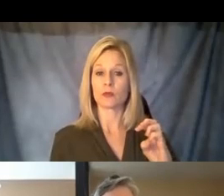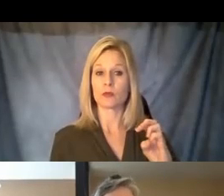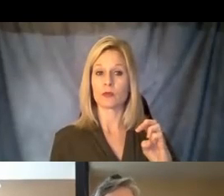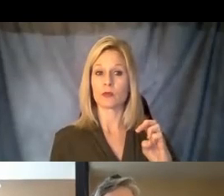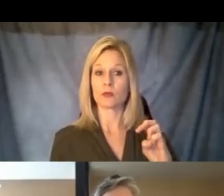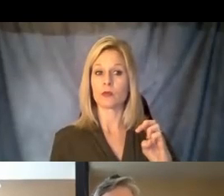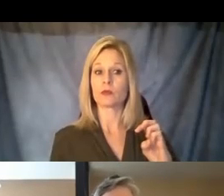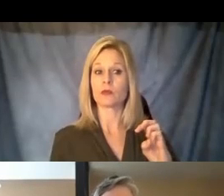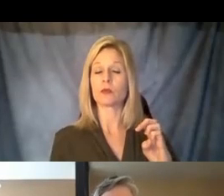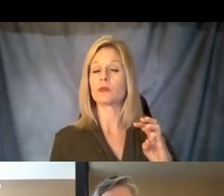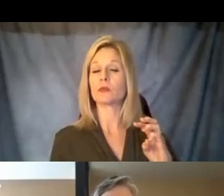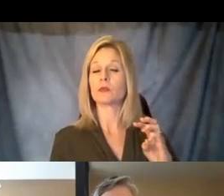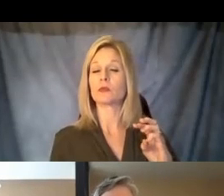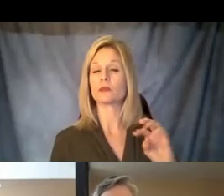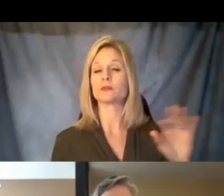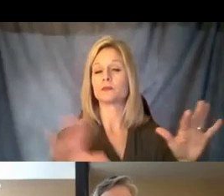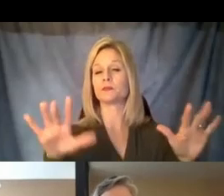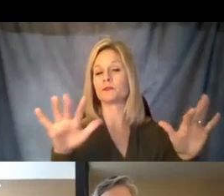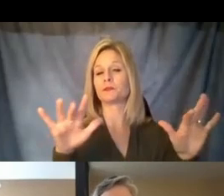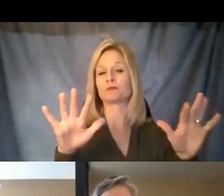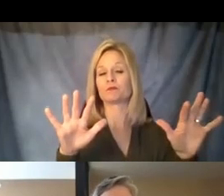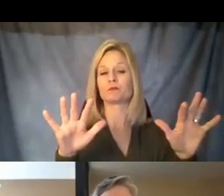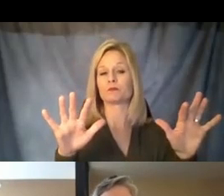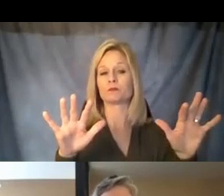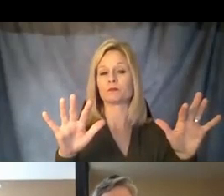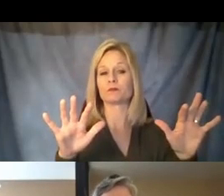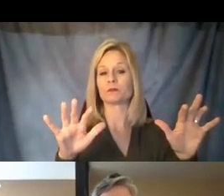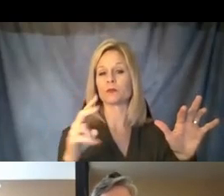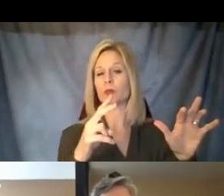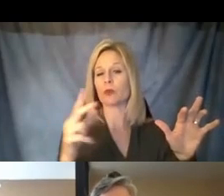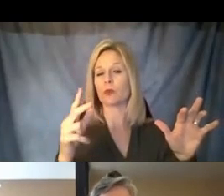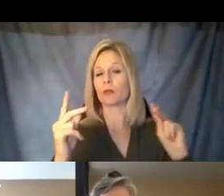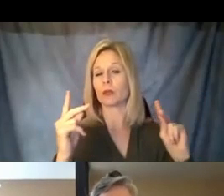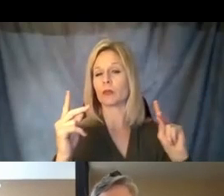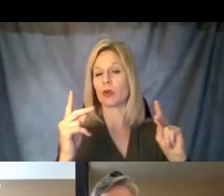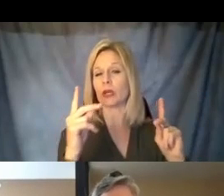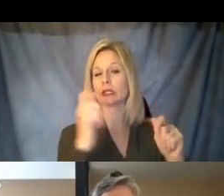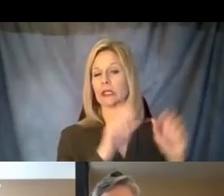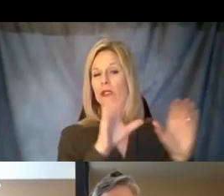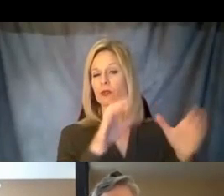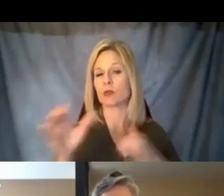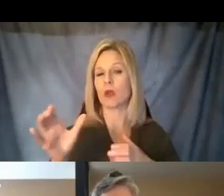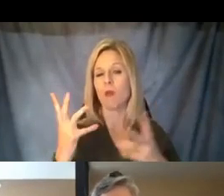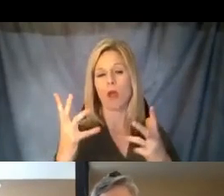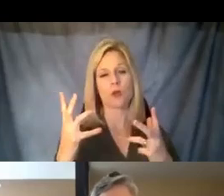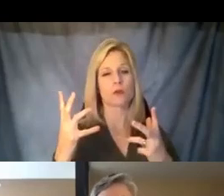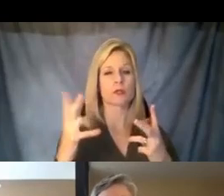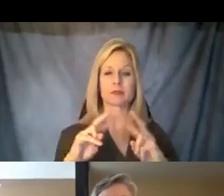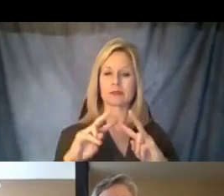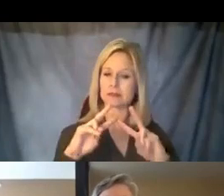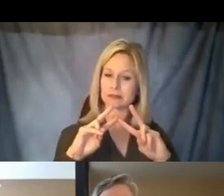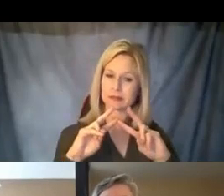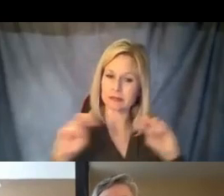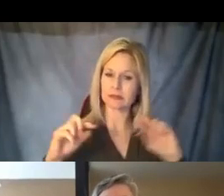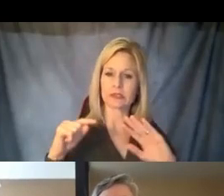3. I'm going to say 2 to 3 people in each of this, because I want you to dig down deep and develop